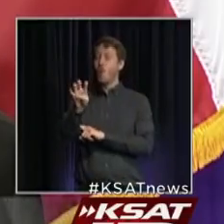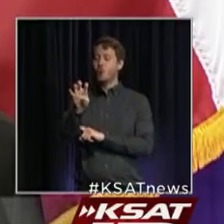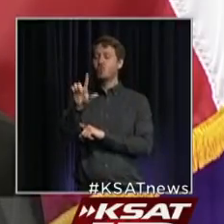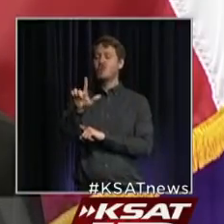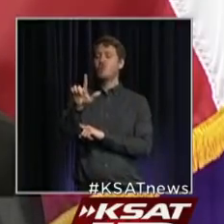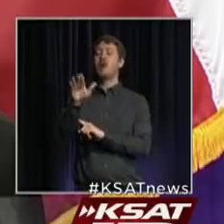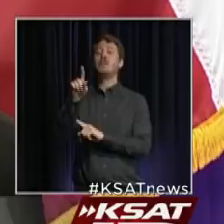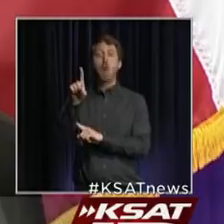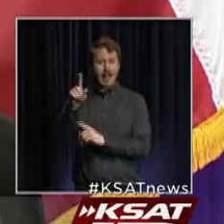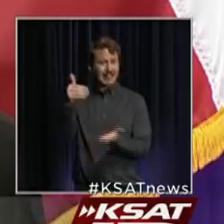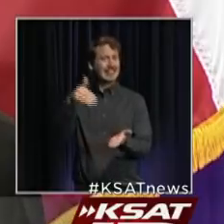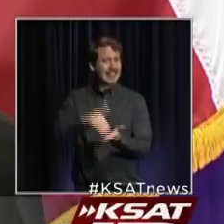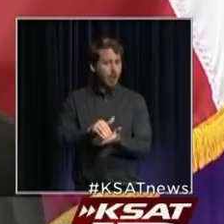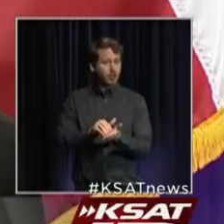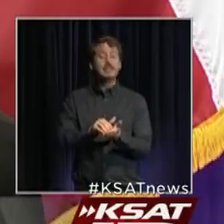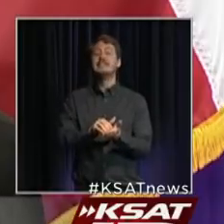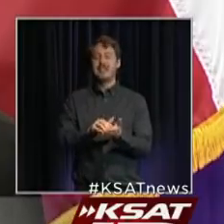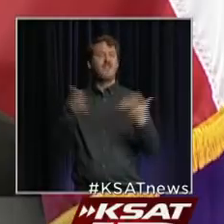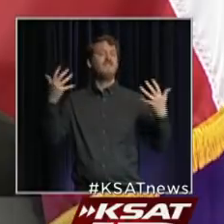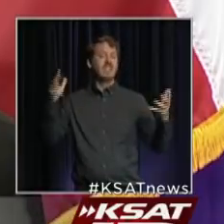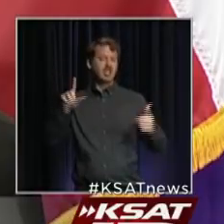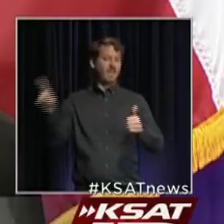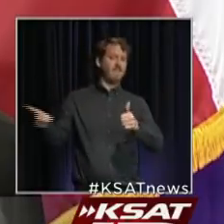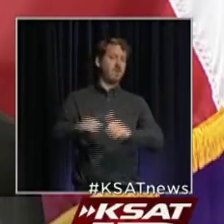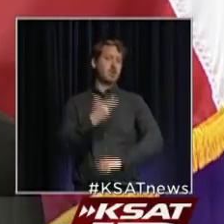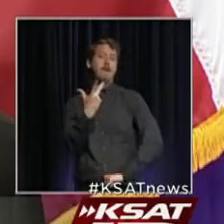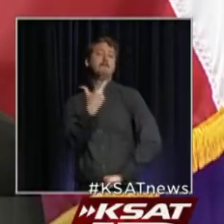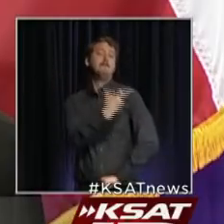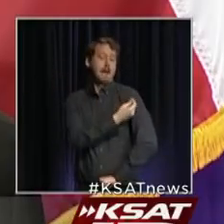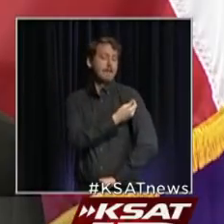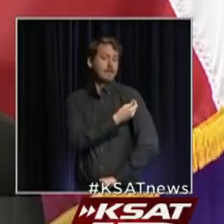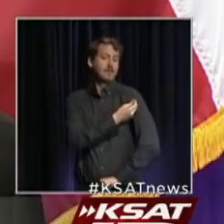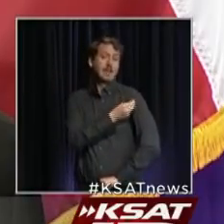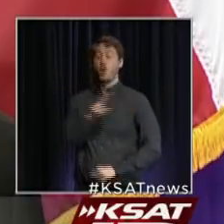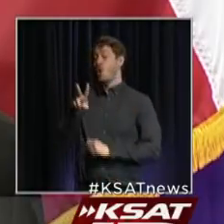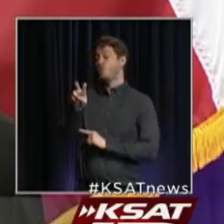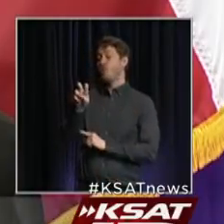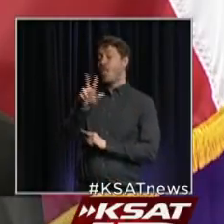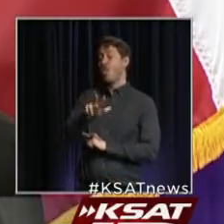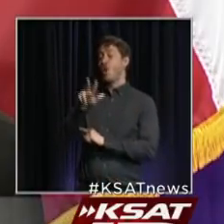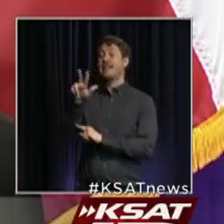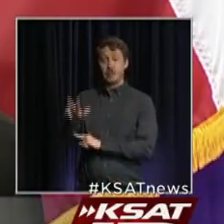421,411 people who have received their first dose, and a full